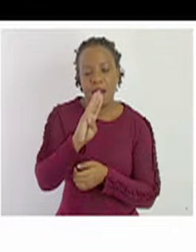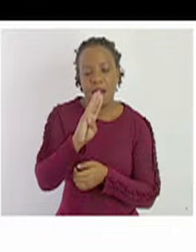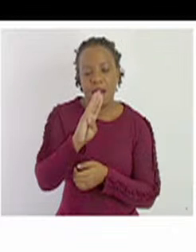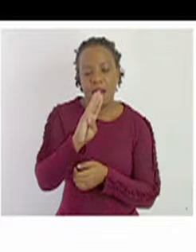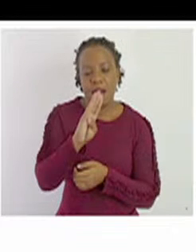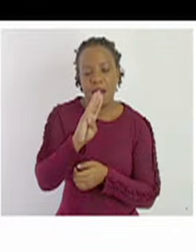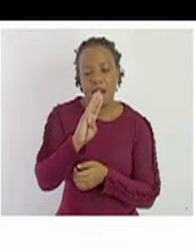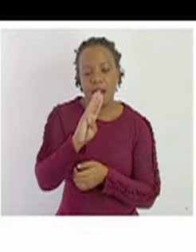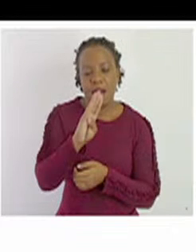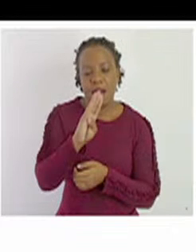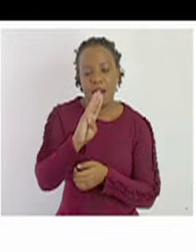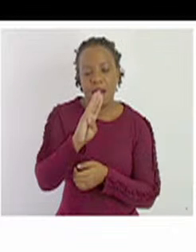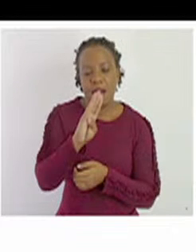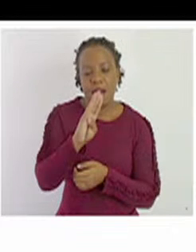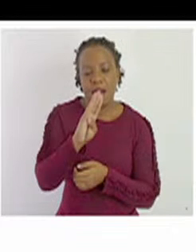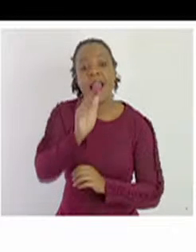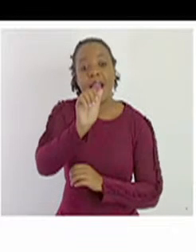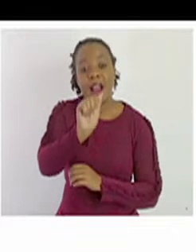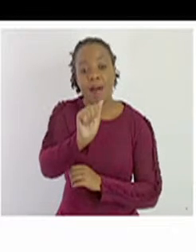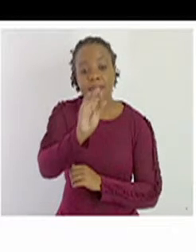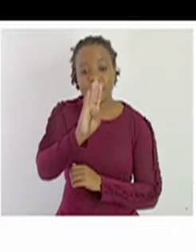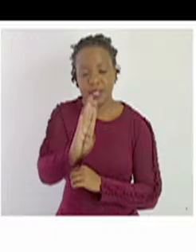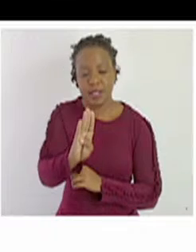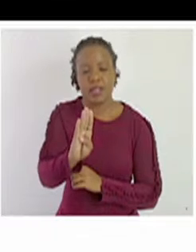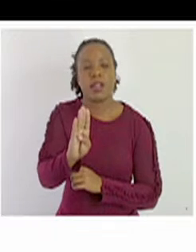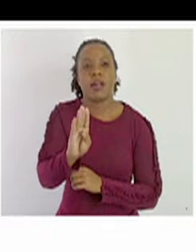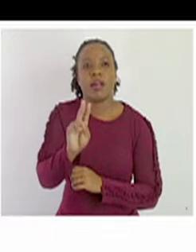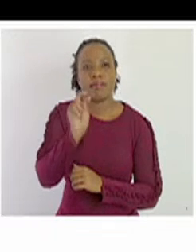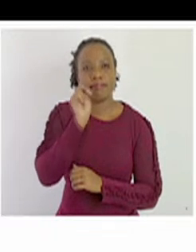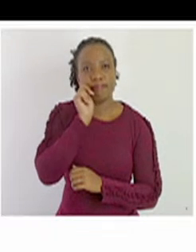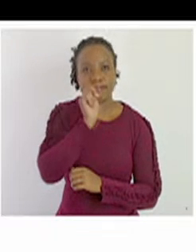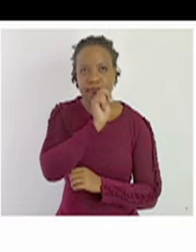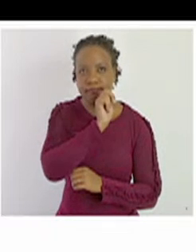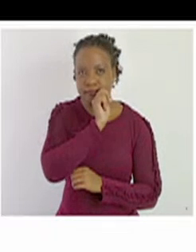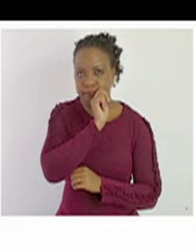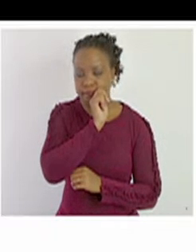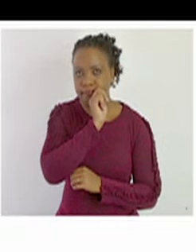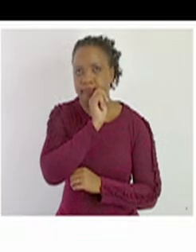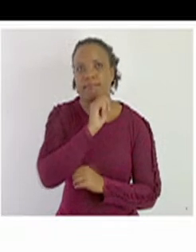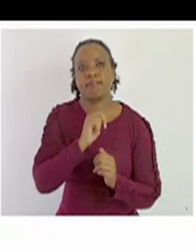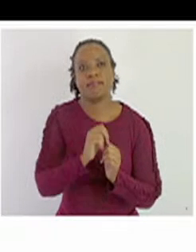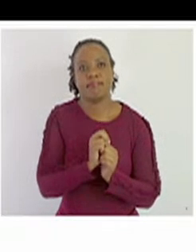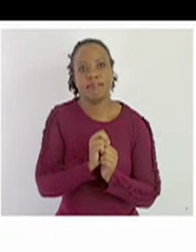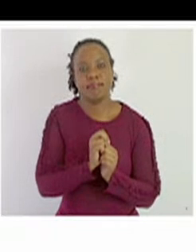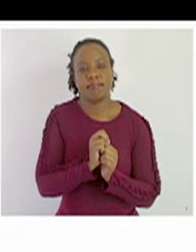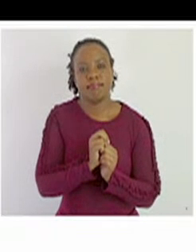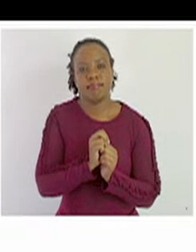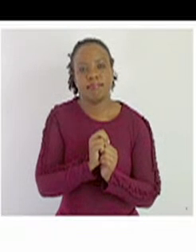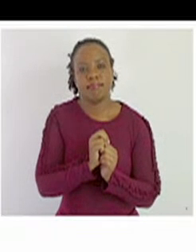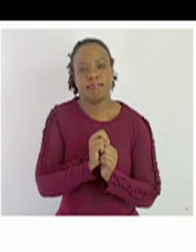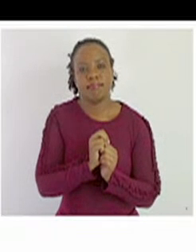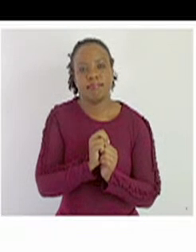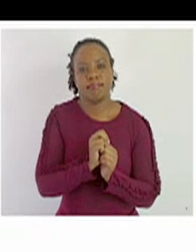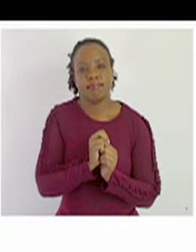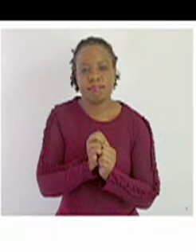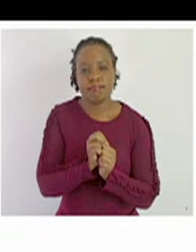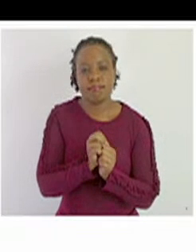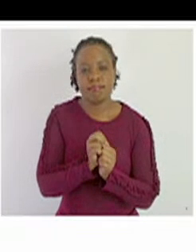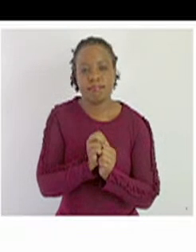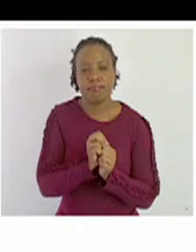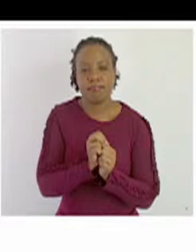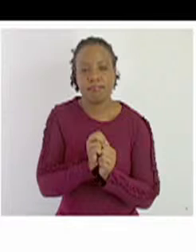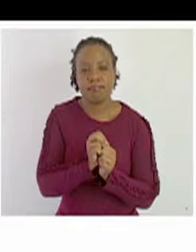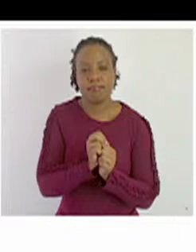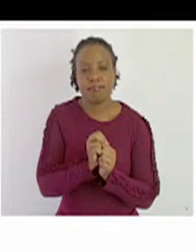I a few words on the board. Now, what are abstract